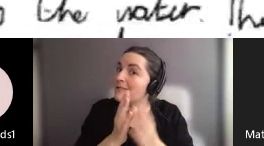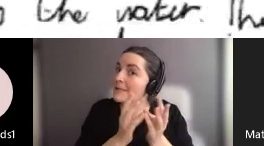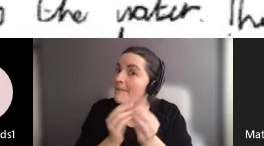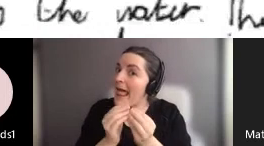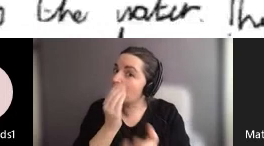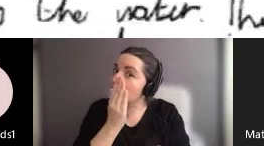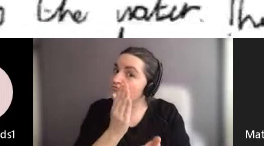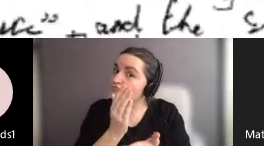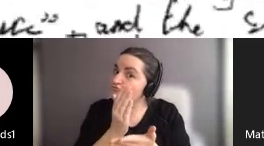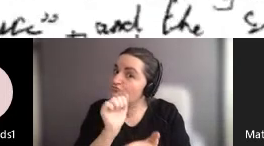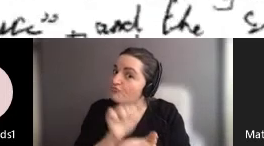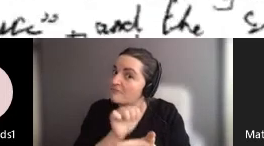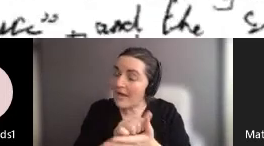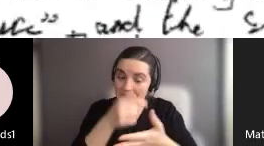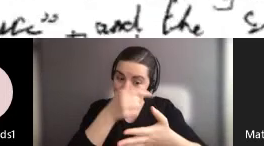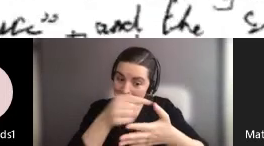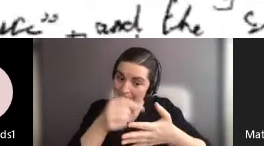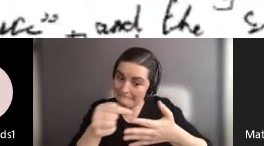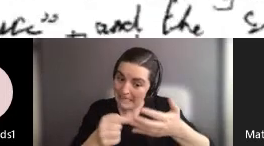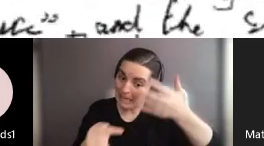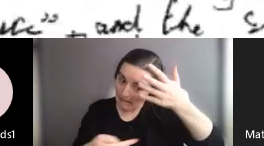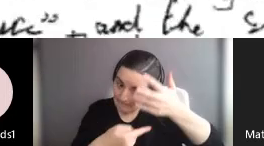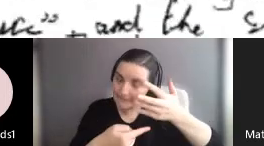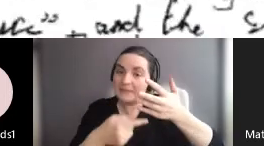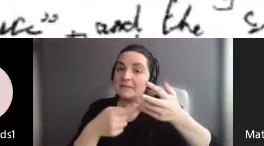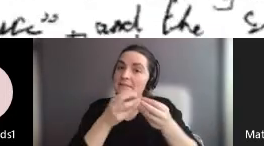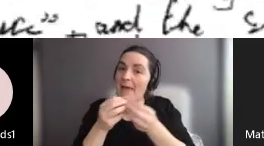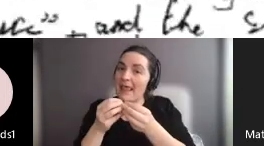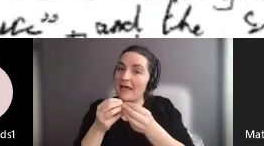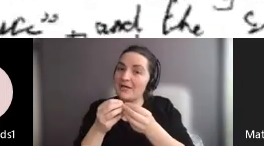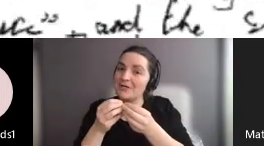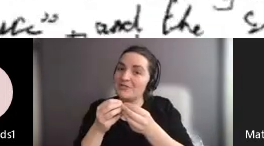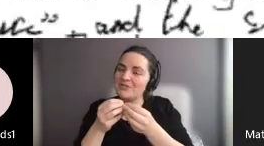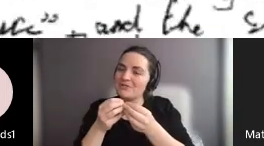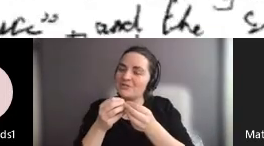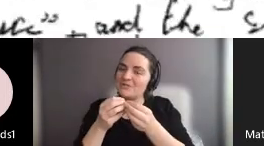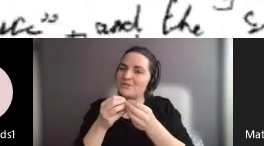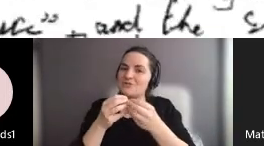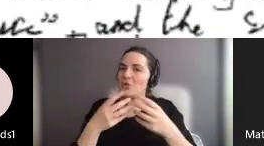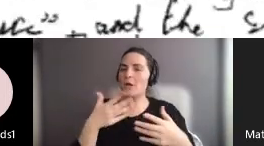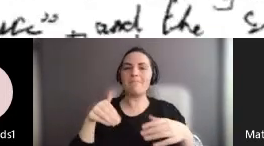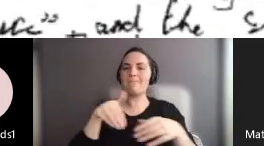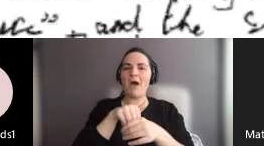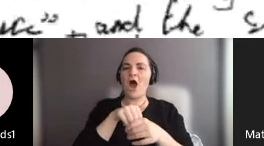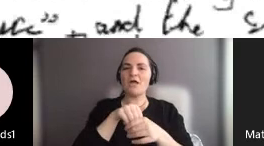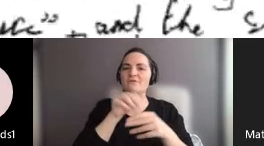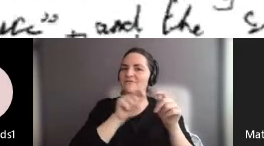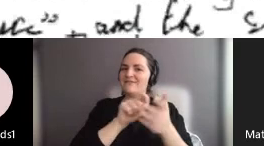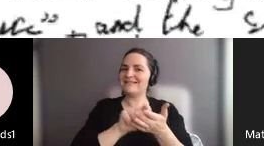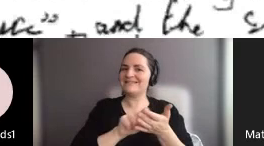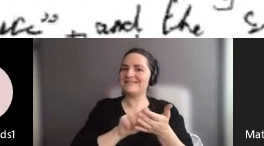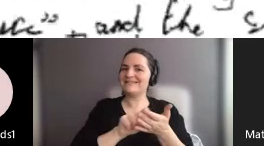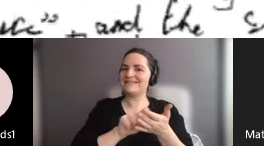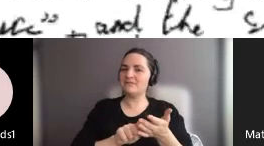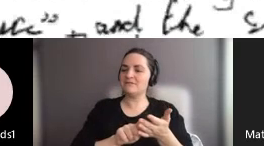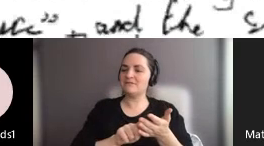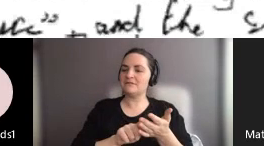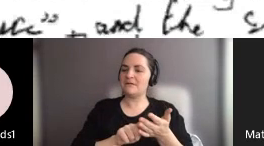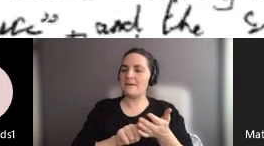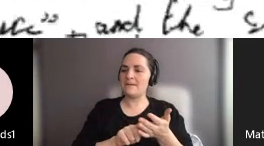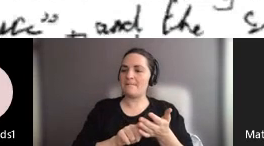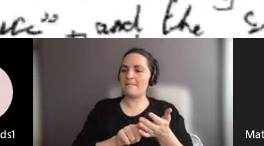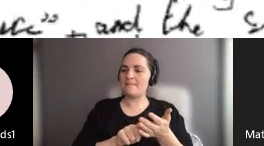I would suggest also that a longer term thing for this pupil is about their joined up writing. It strikes me